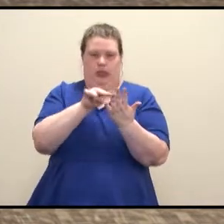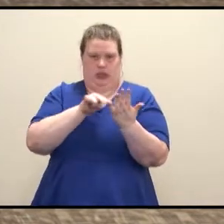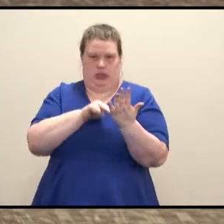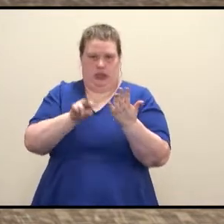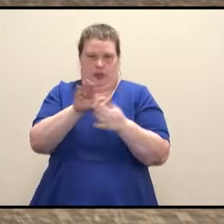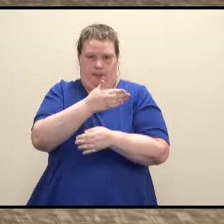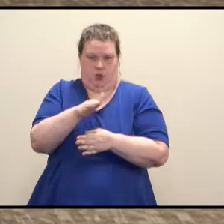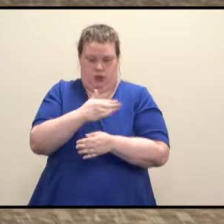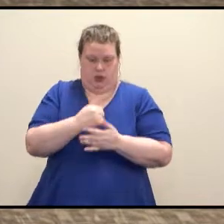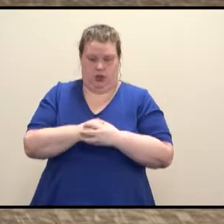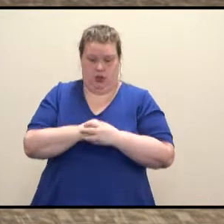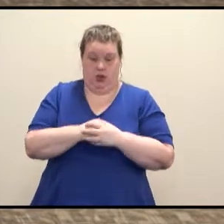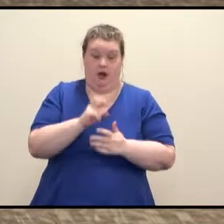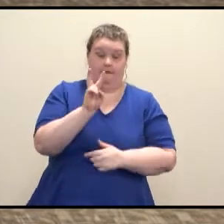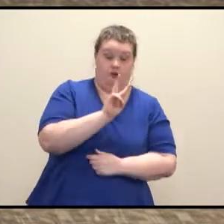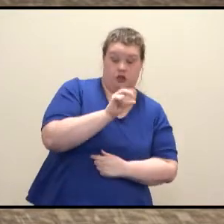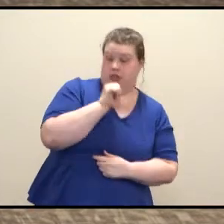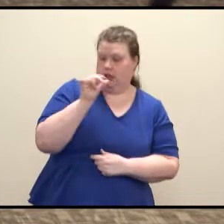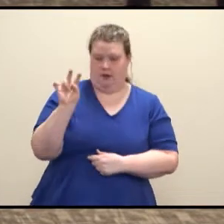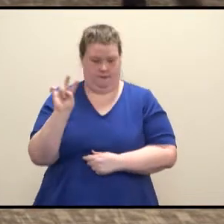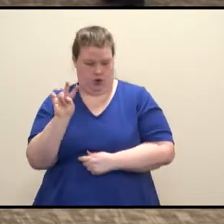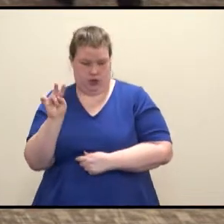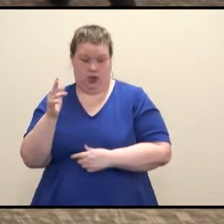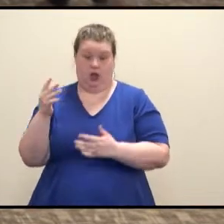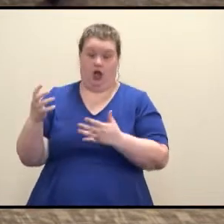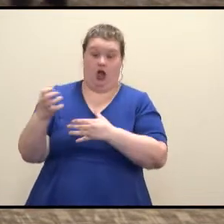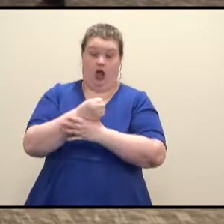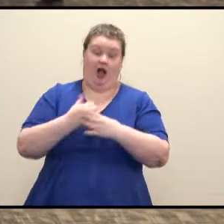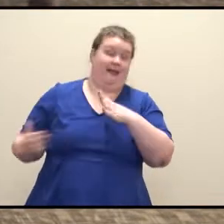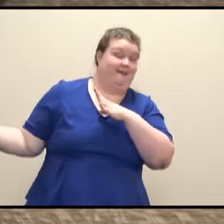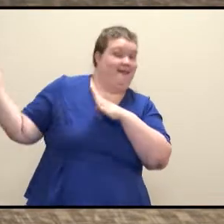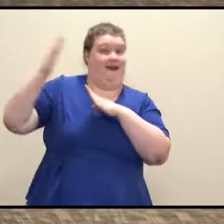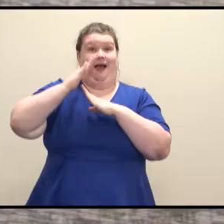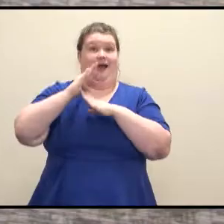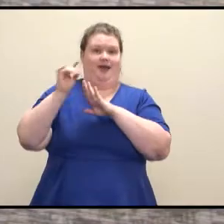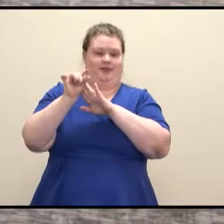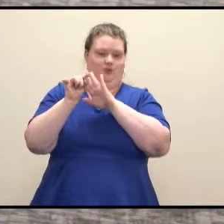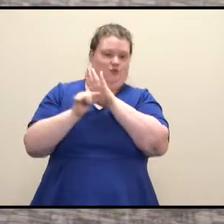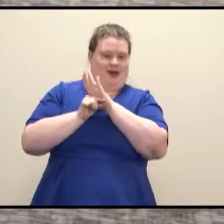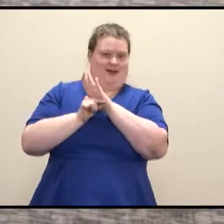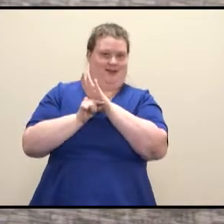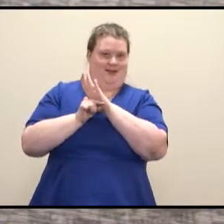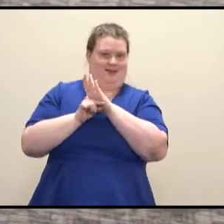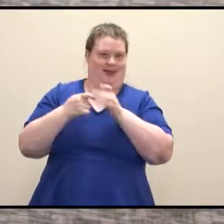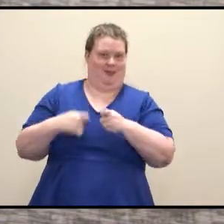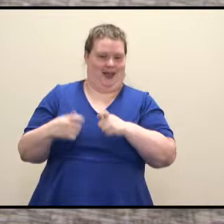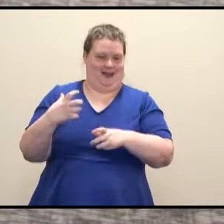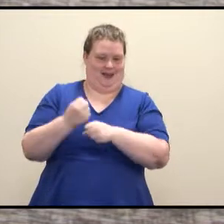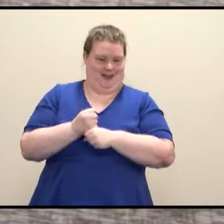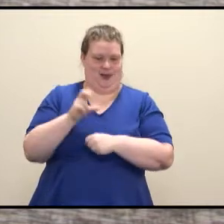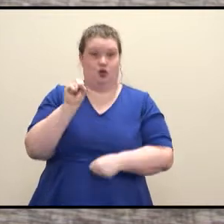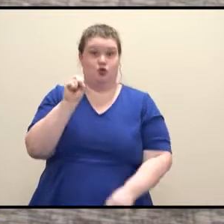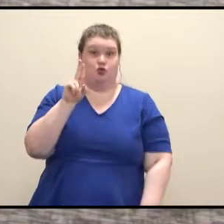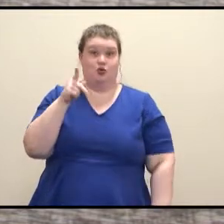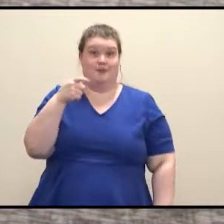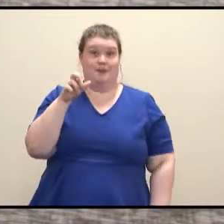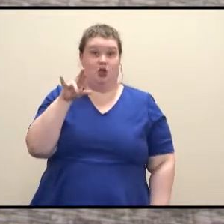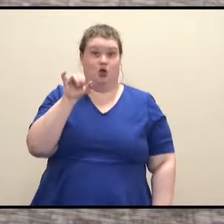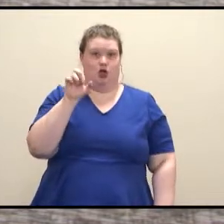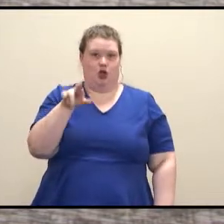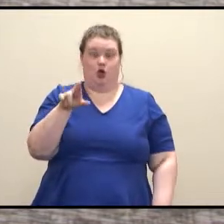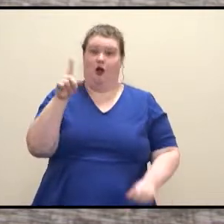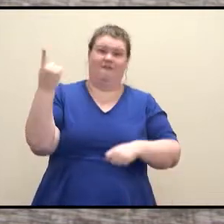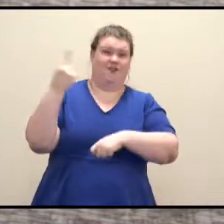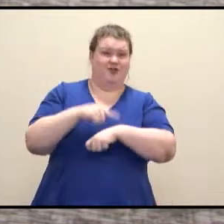The varsity and non-varsity bands each earned the highest rating a band can receive, superior. This was the first time in university high